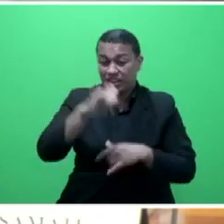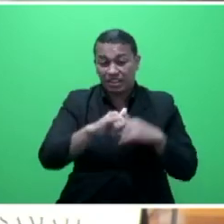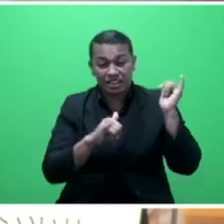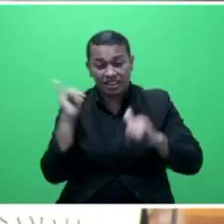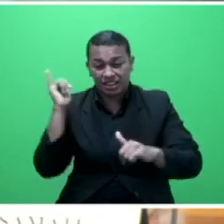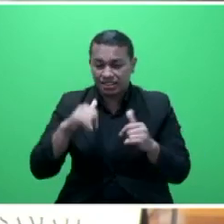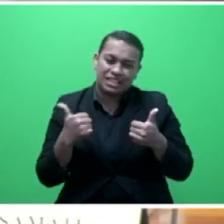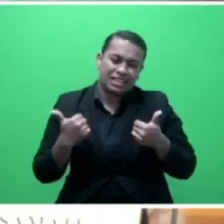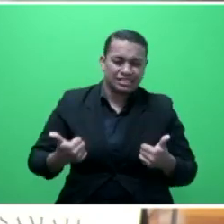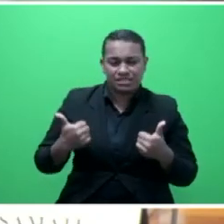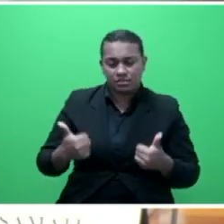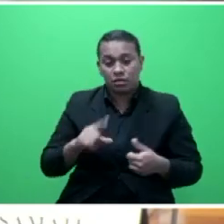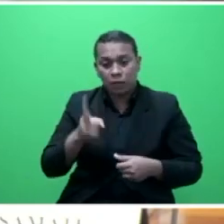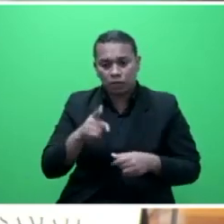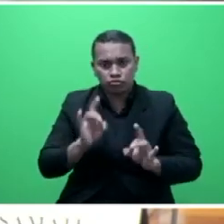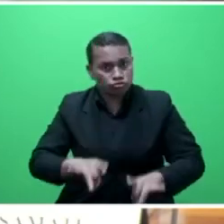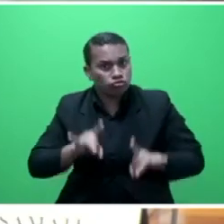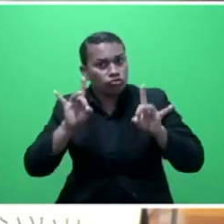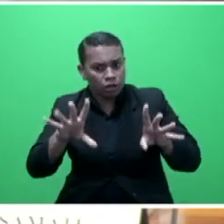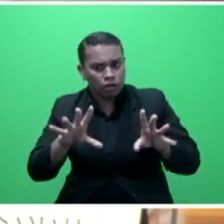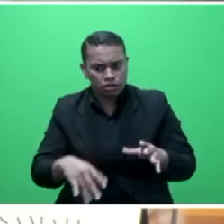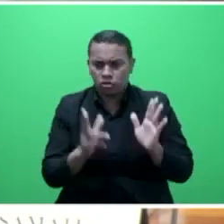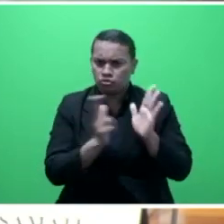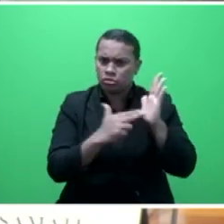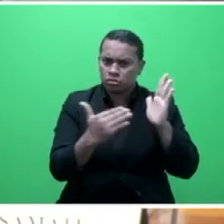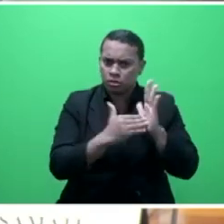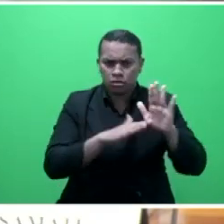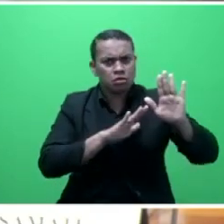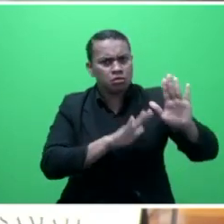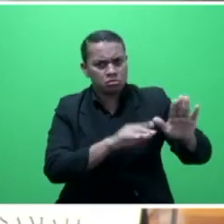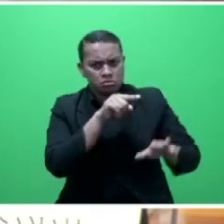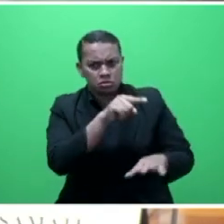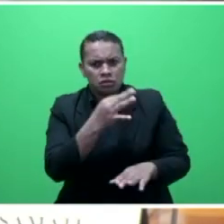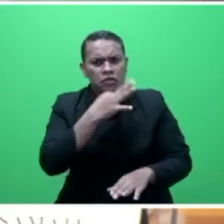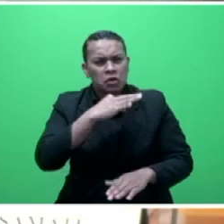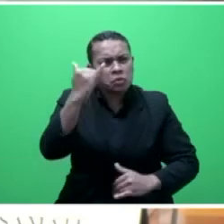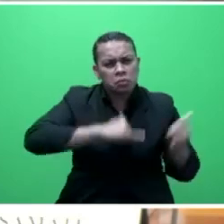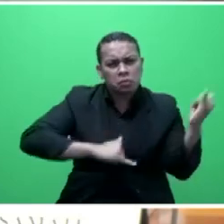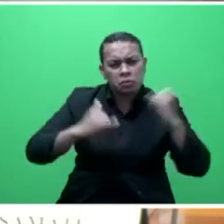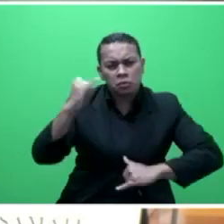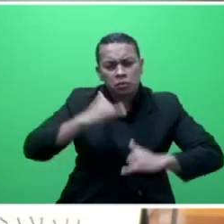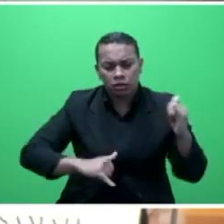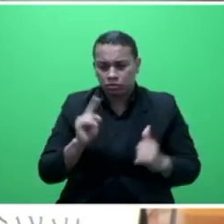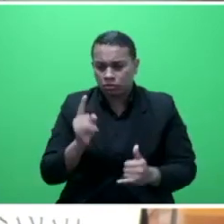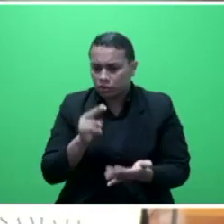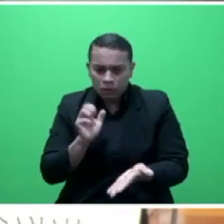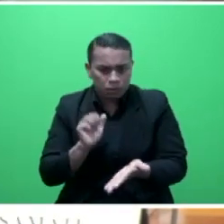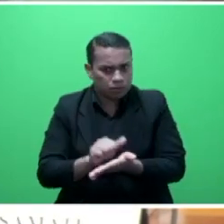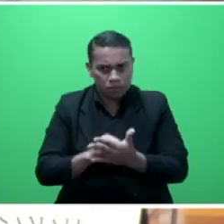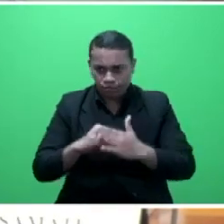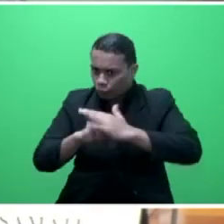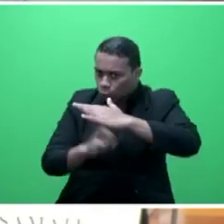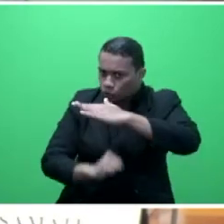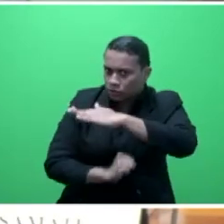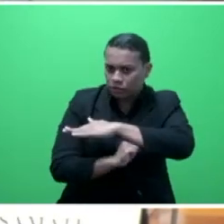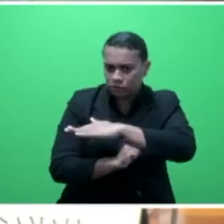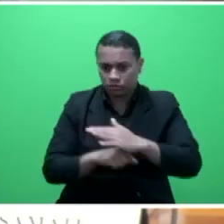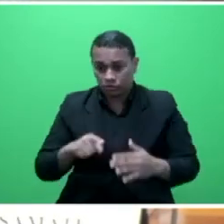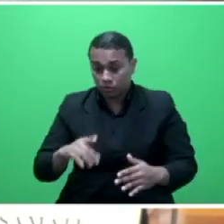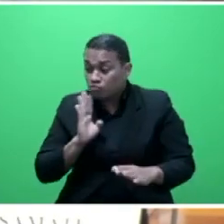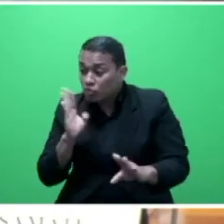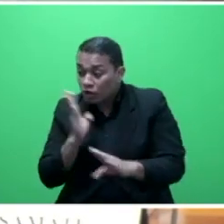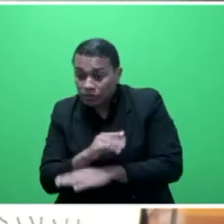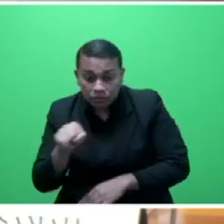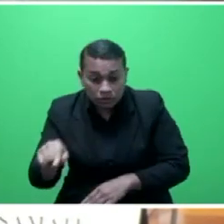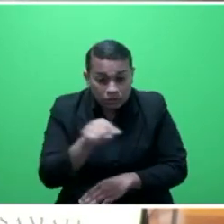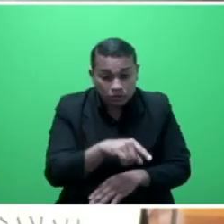Aussies and Kiwis here to sip the cocktails and fill our planes. So, Mr. Speaker, sir, while the private sector has never had a more important